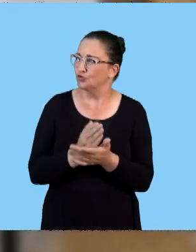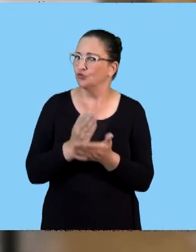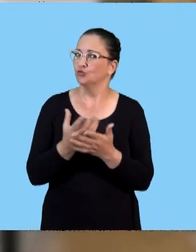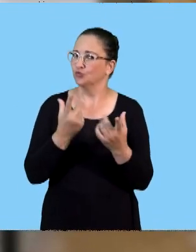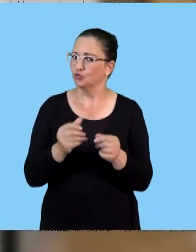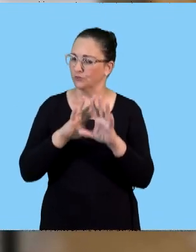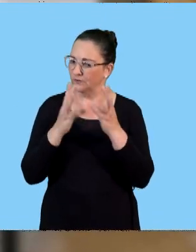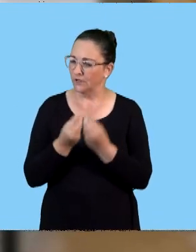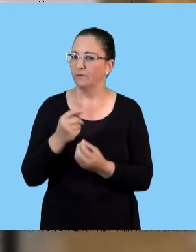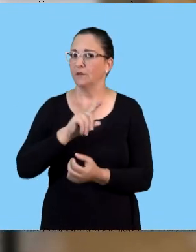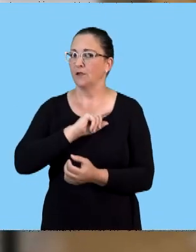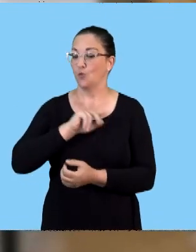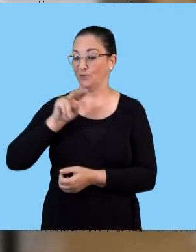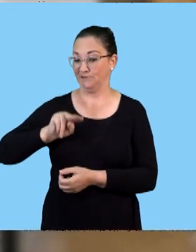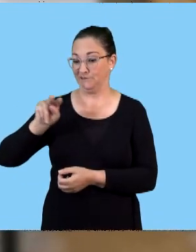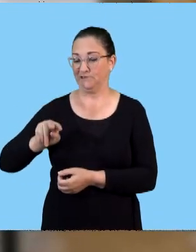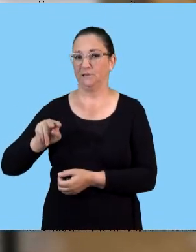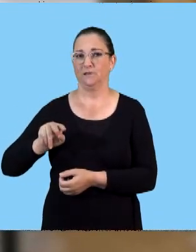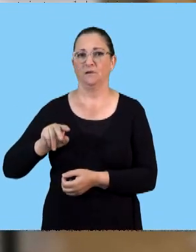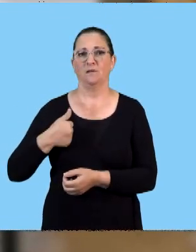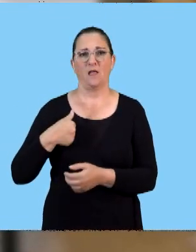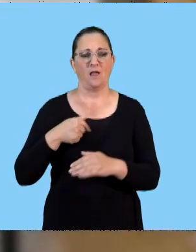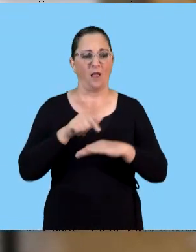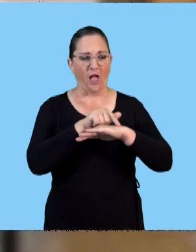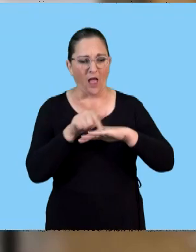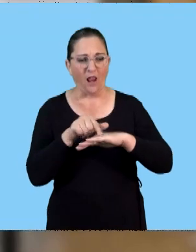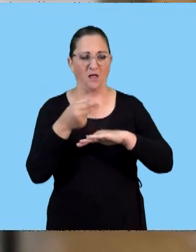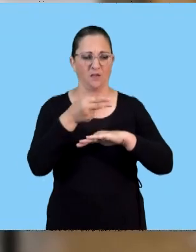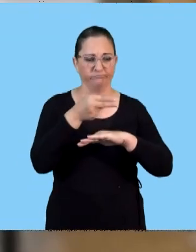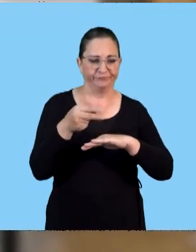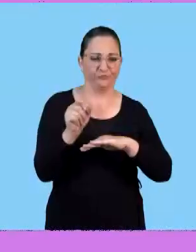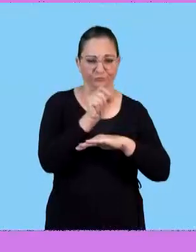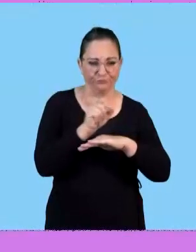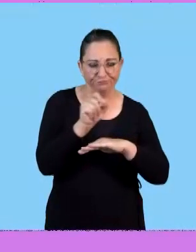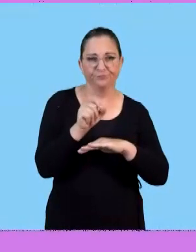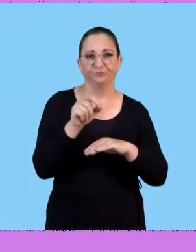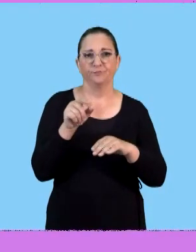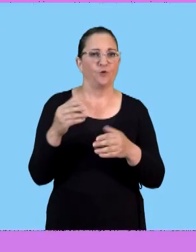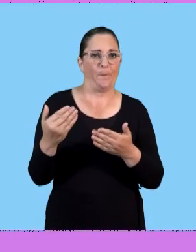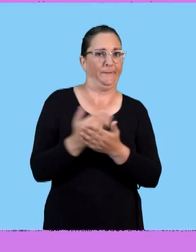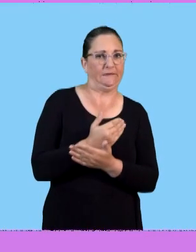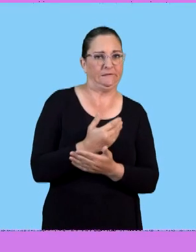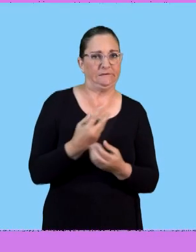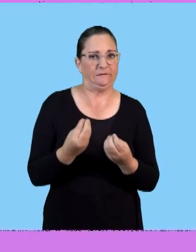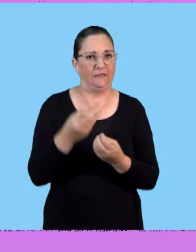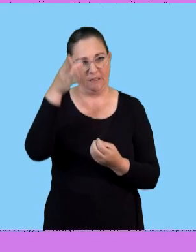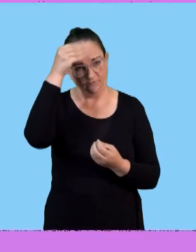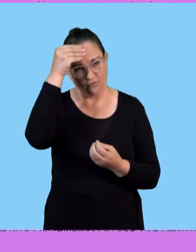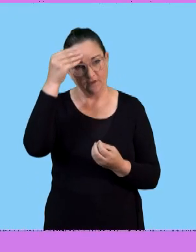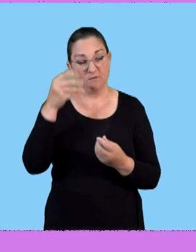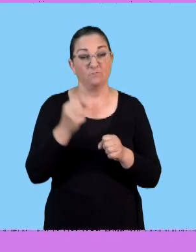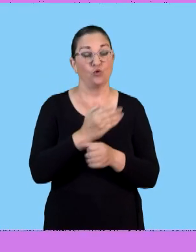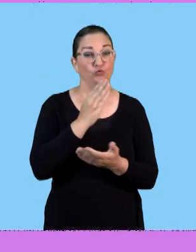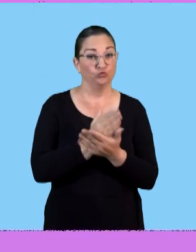that instruction. And it's always important that you highlight, underline and circle those instructions so that you don't miss it.